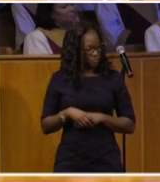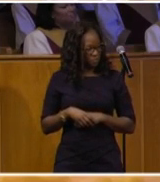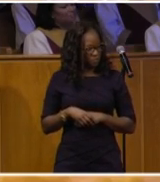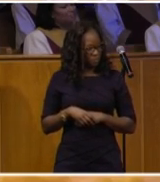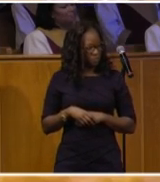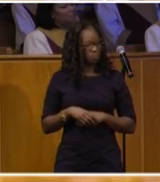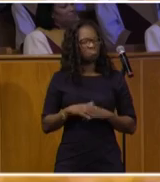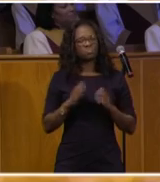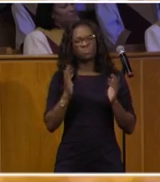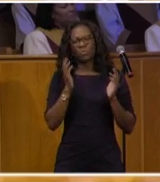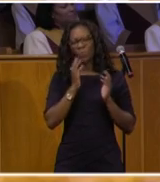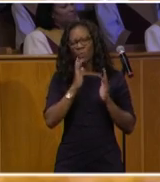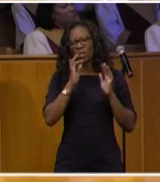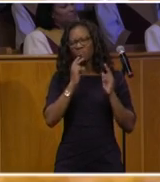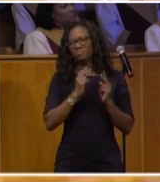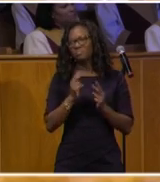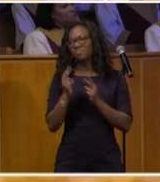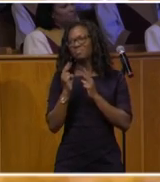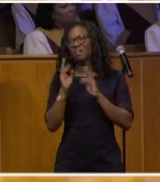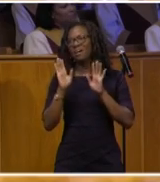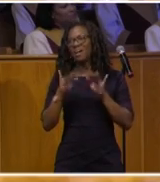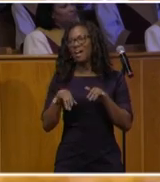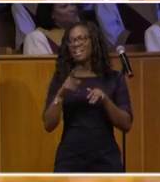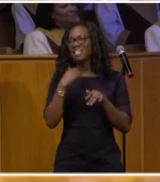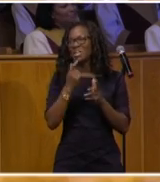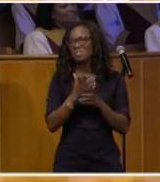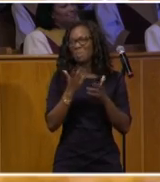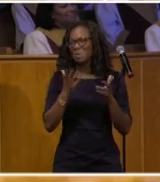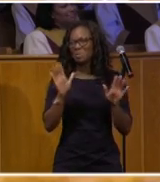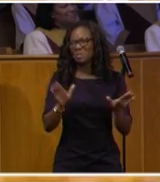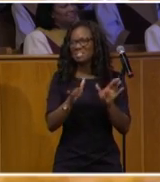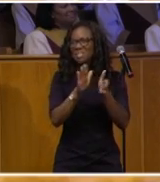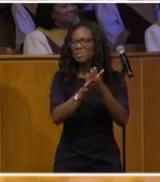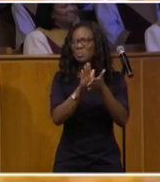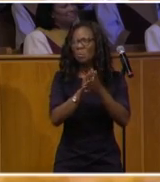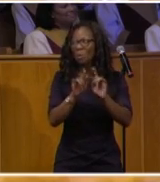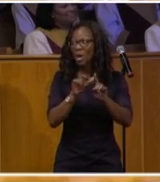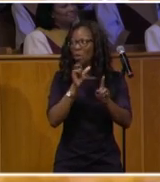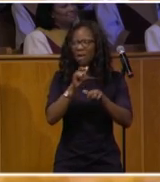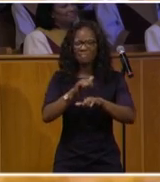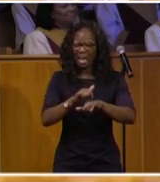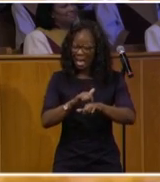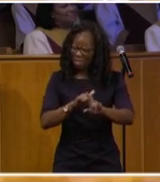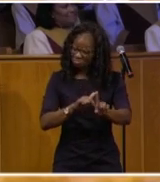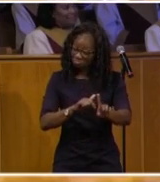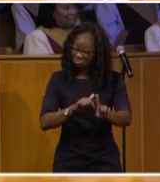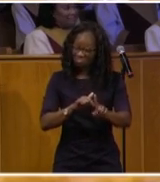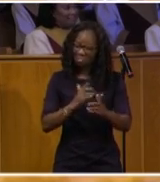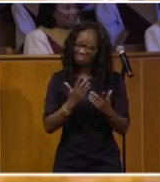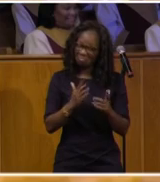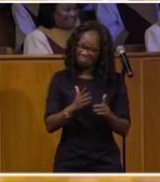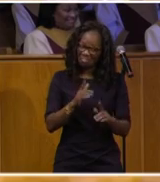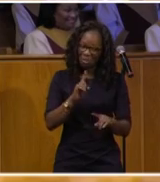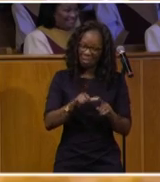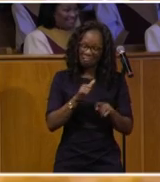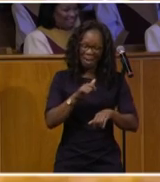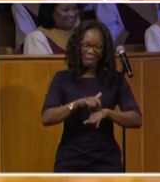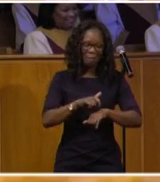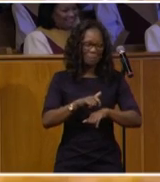Yeah. Oh, then I can tell you so much about the Sunday school, but I don't have time.